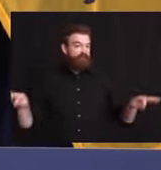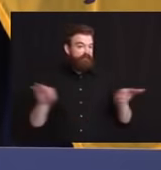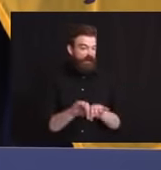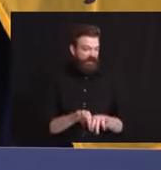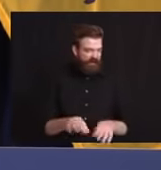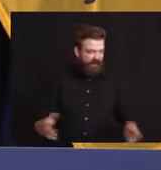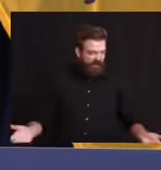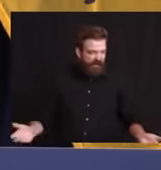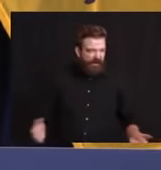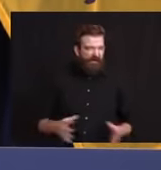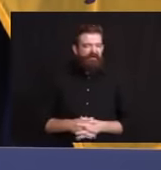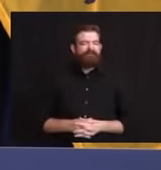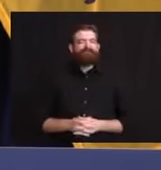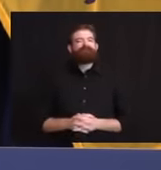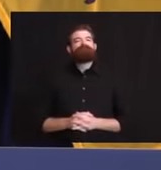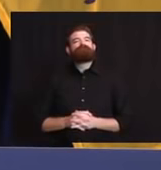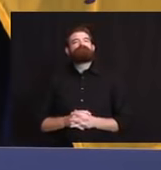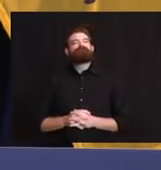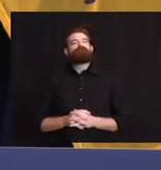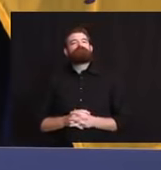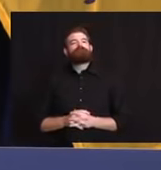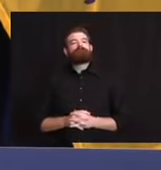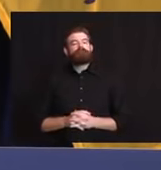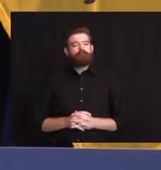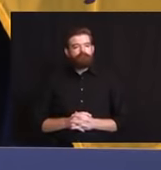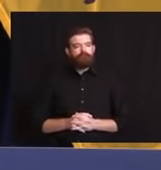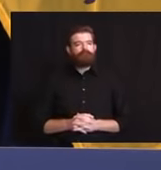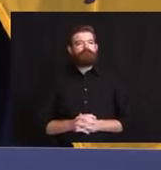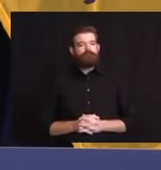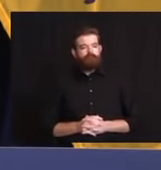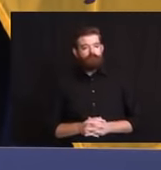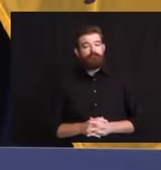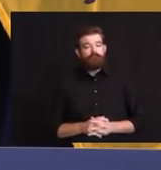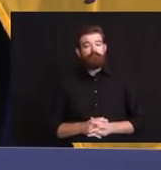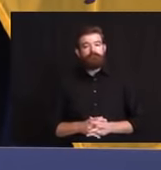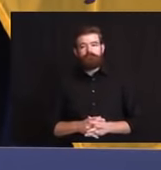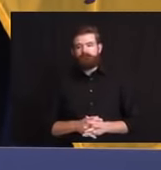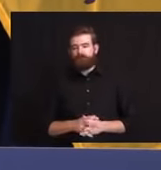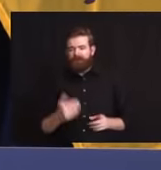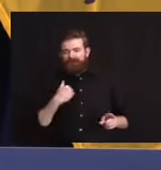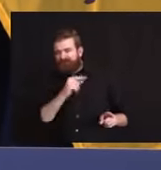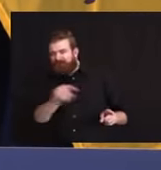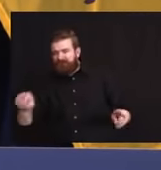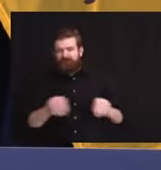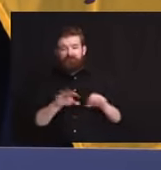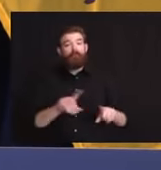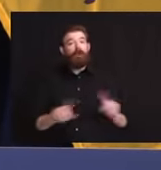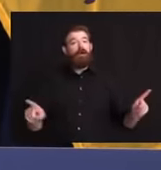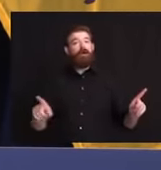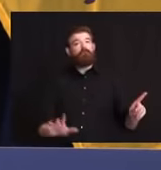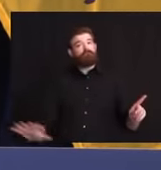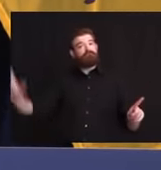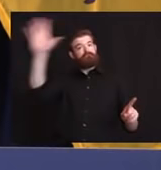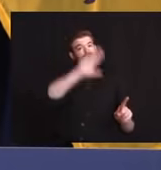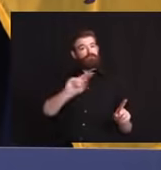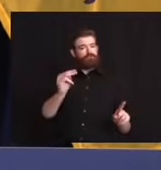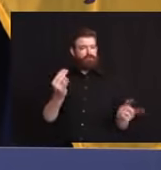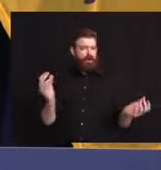significance. The positivity rate, I mentioned this earlier, being just a little bit over 2.